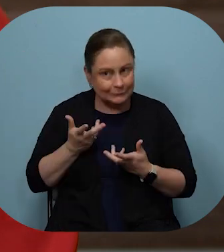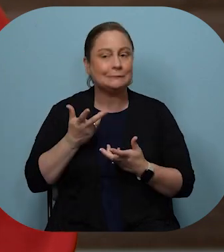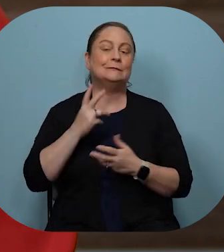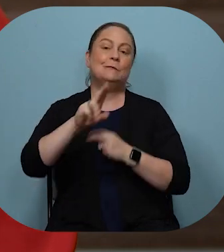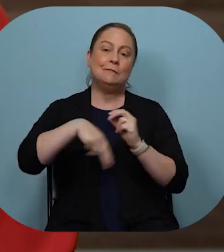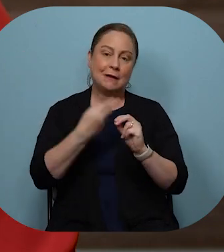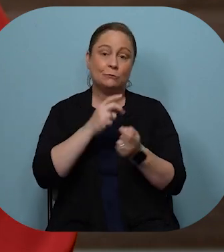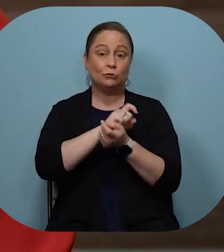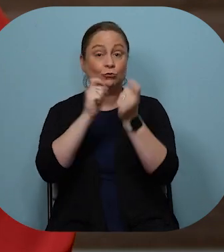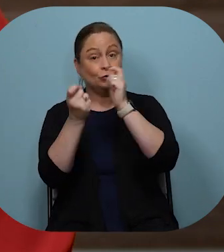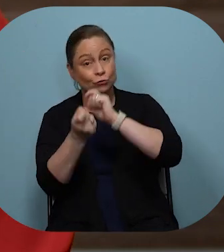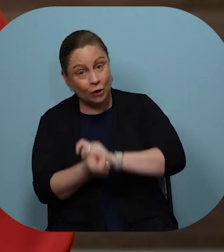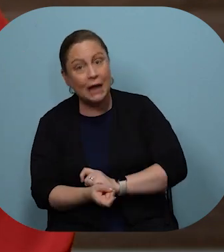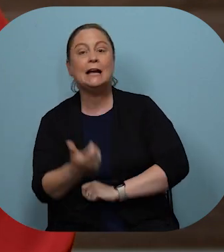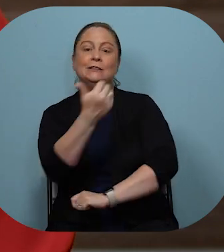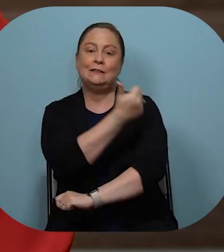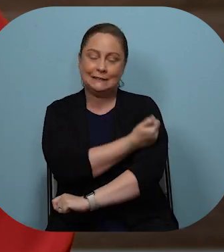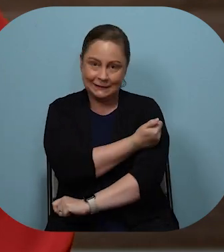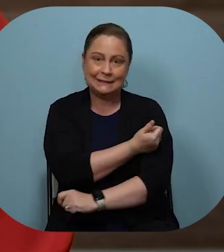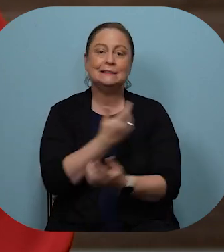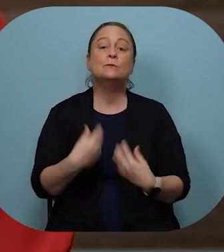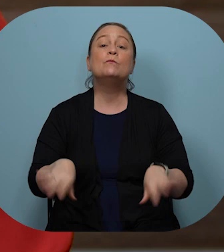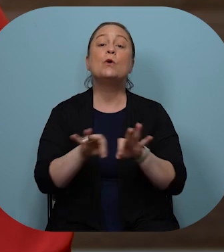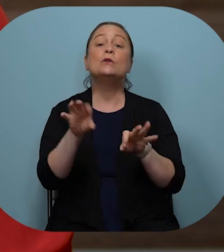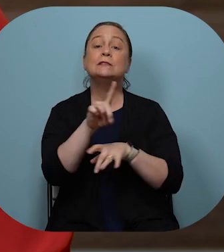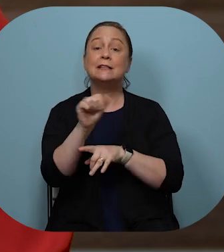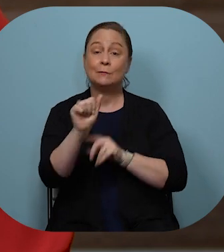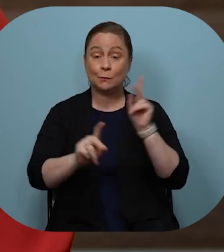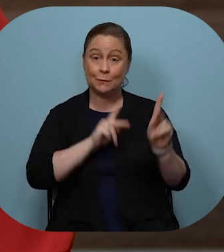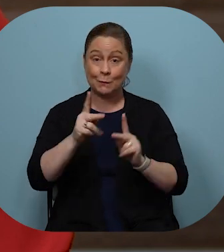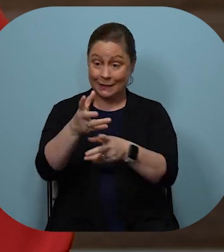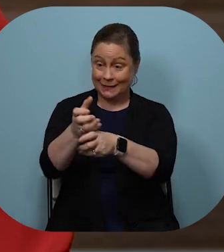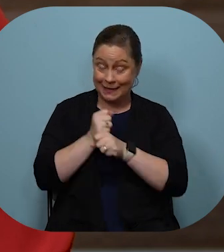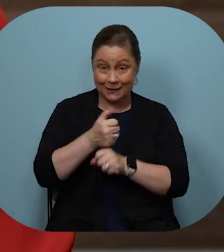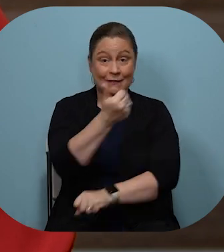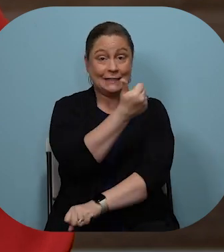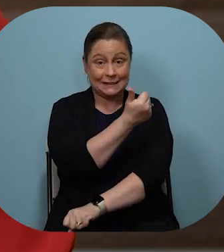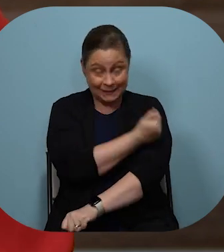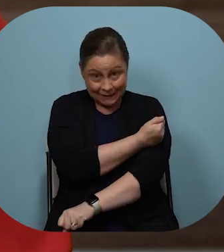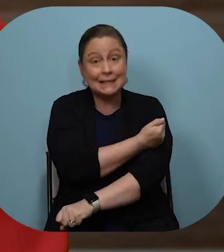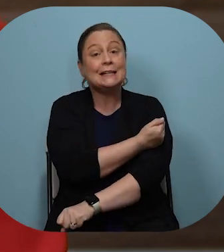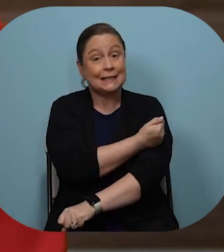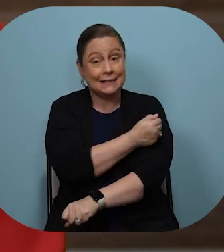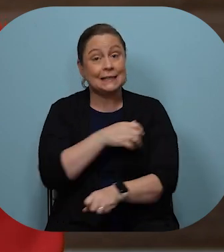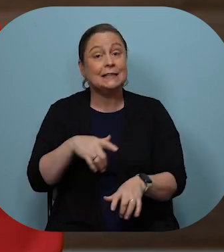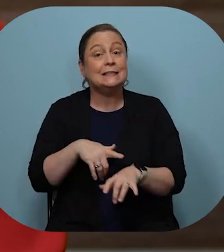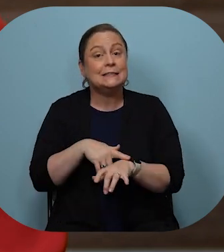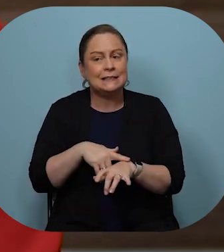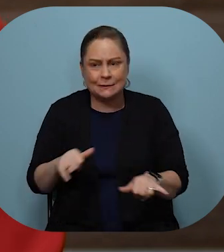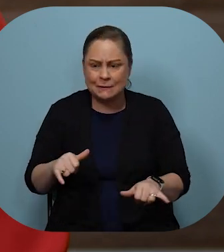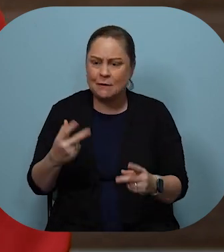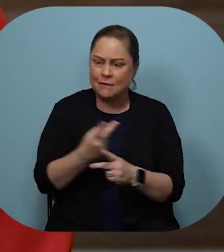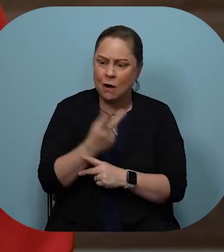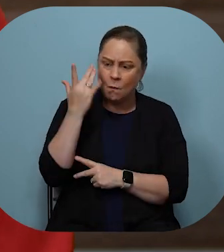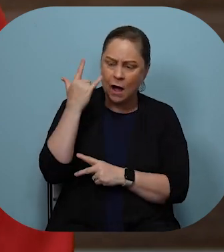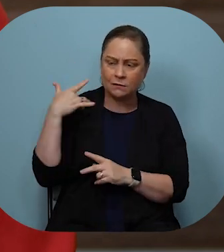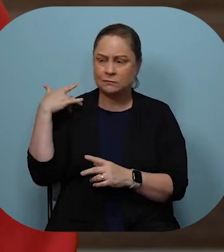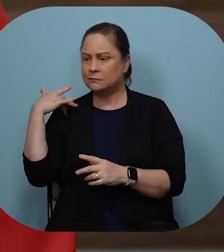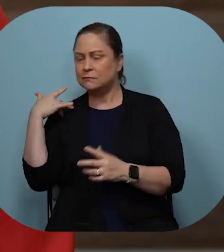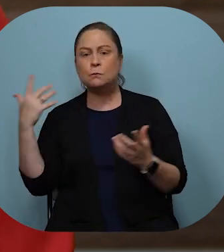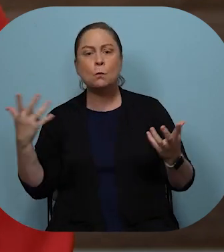in vaccines and the importance of disabled people receiving vaccines while addressing hesitancies and